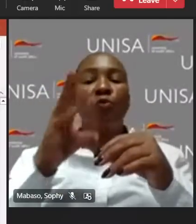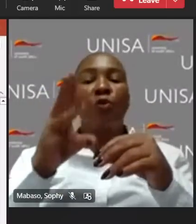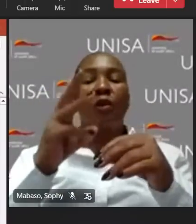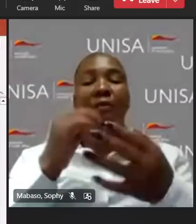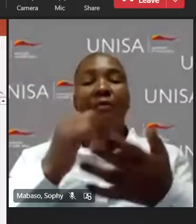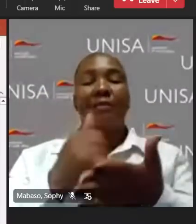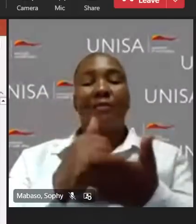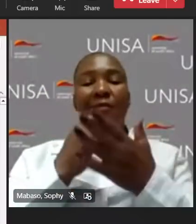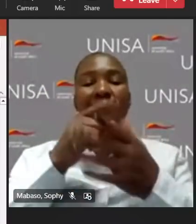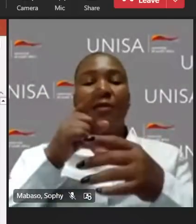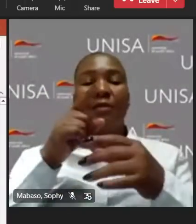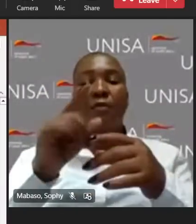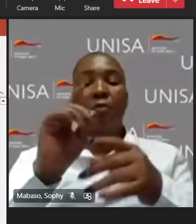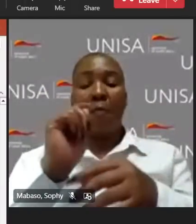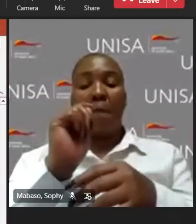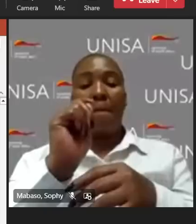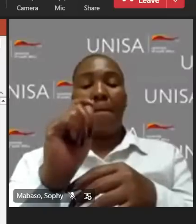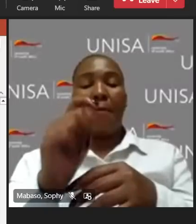pay on your behalf,